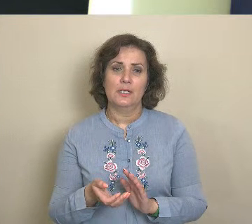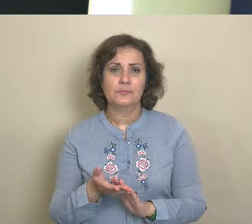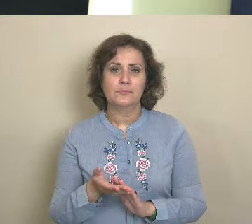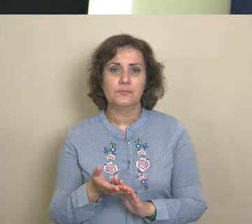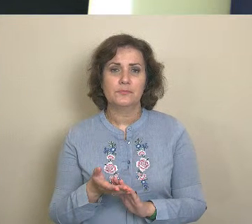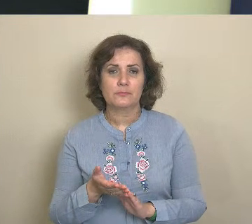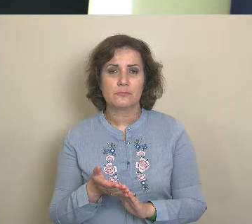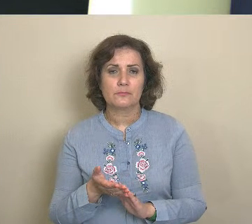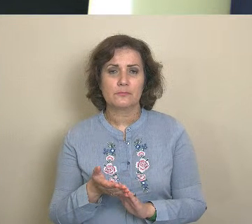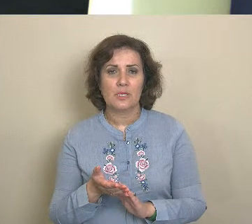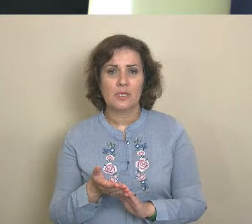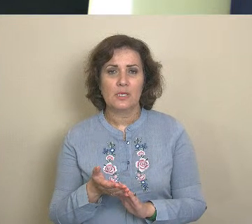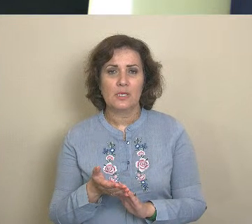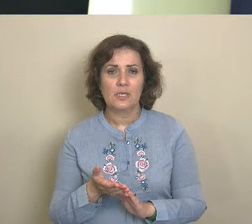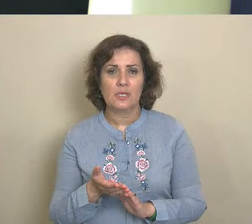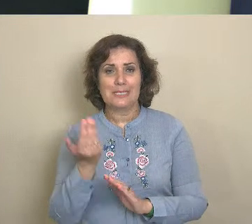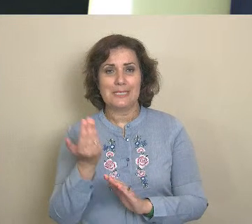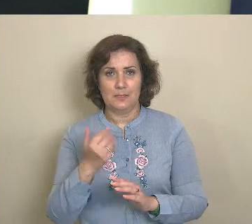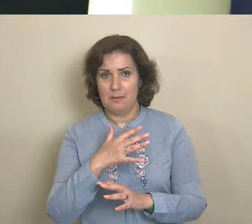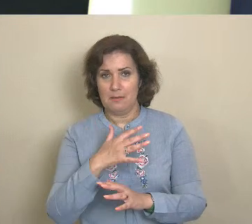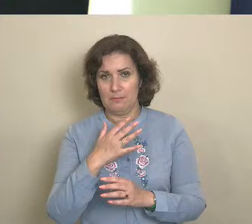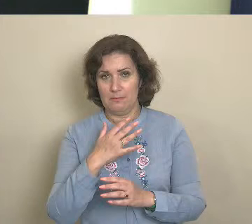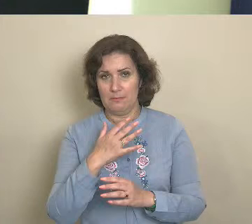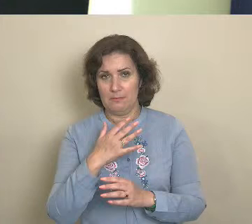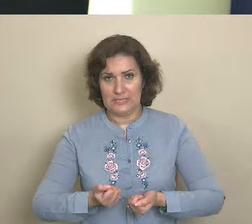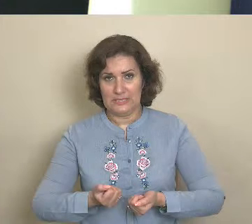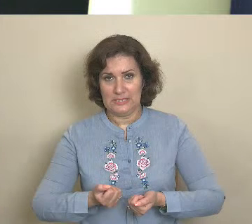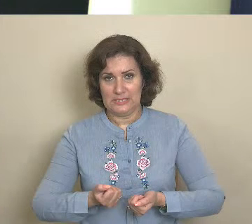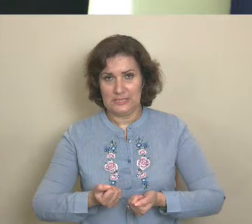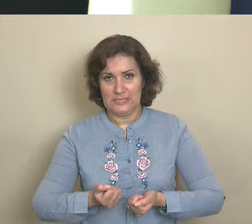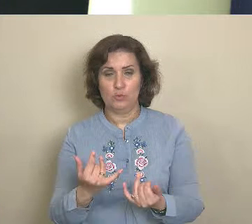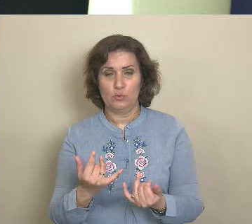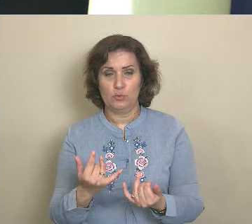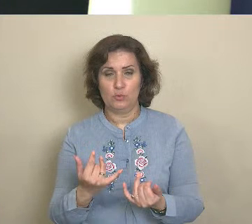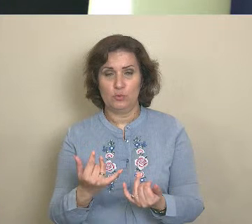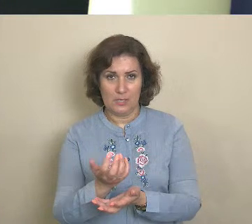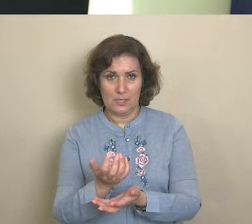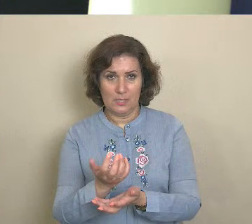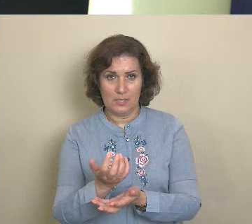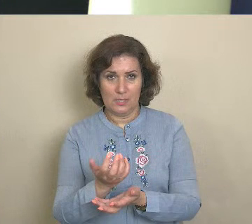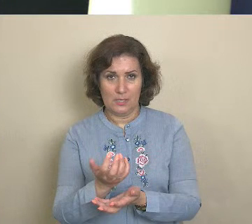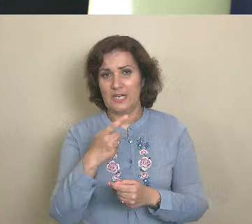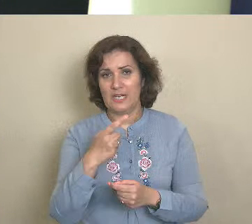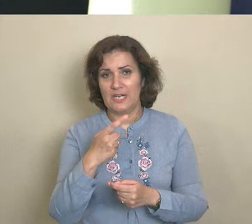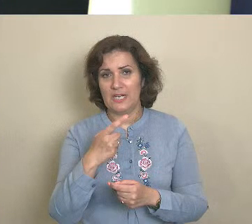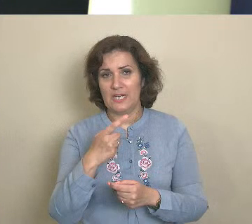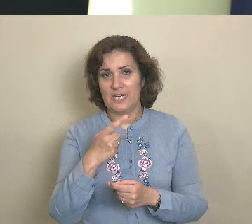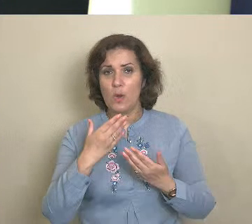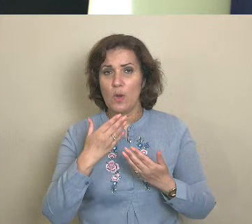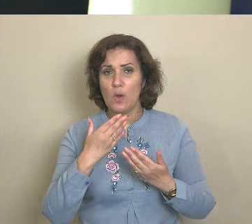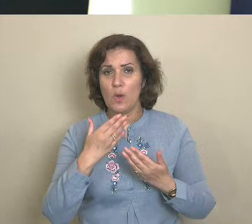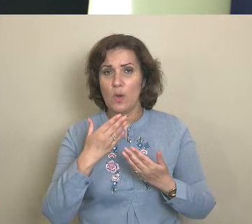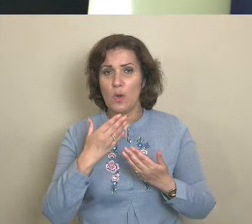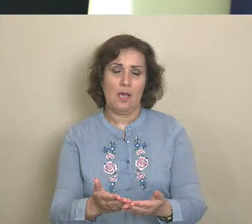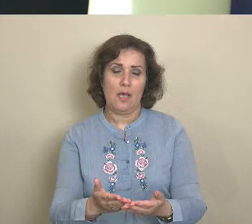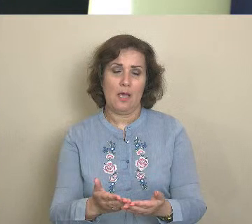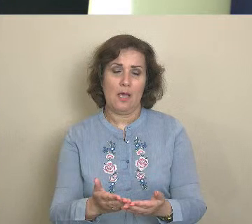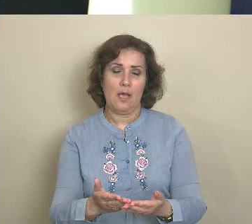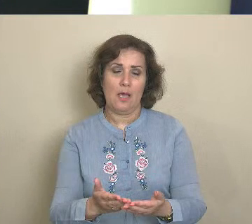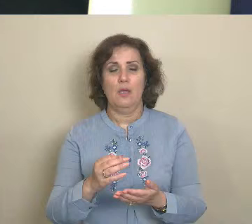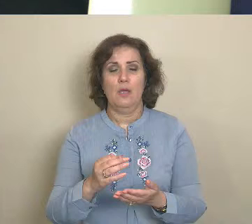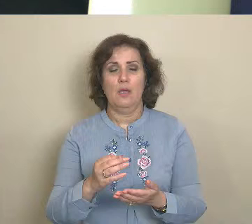we will be able to address quite a big number of questions which we